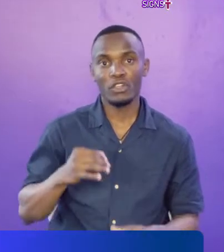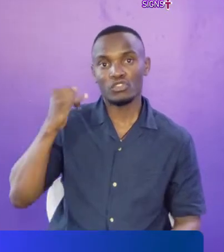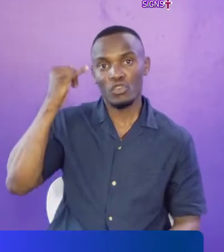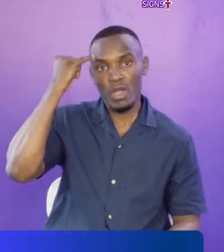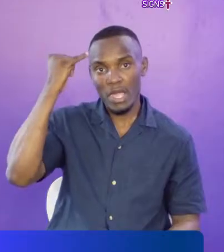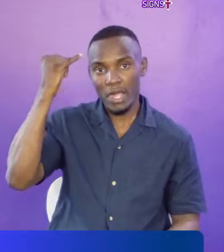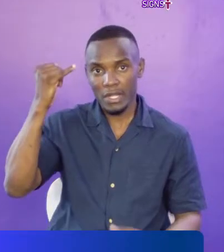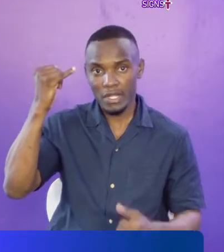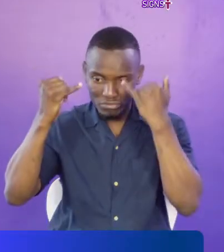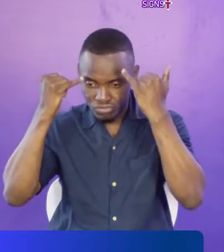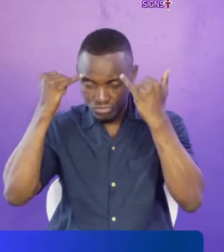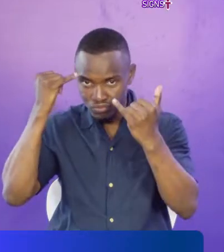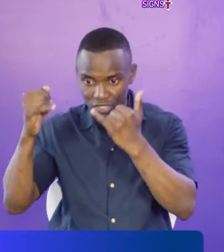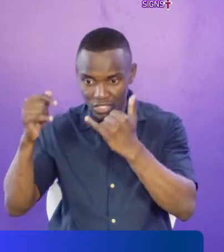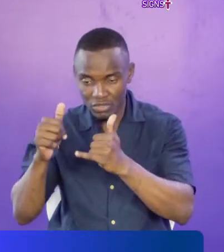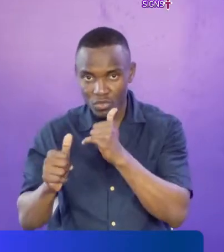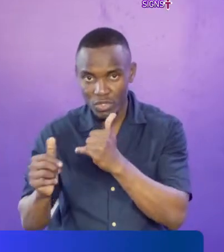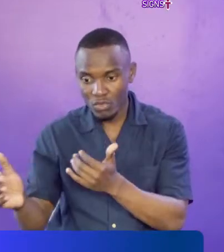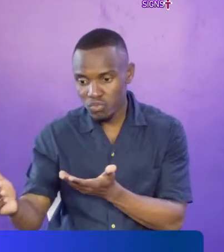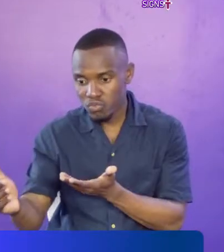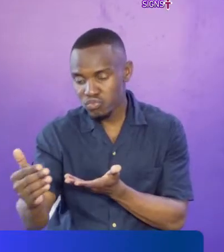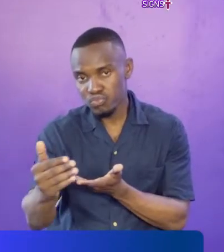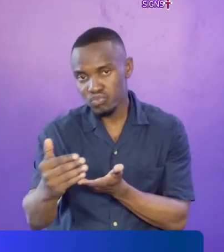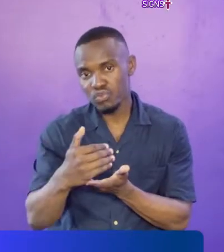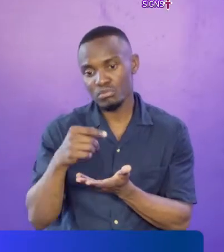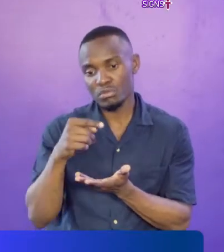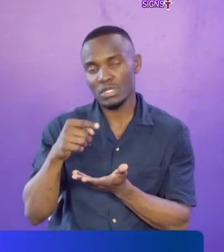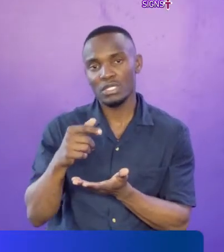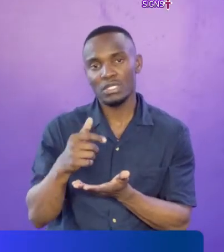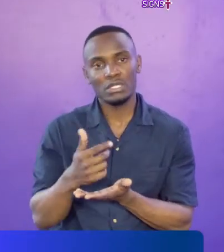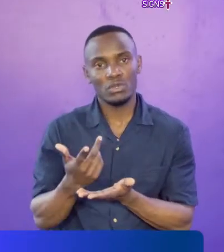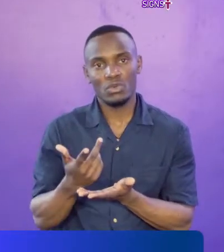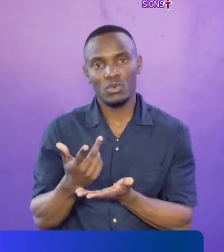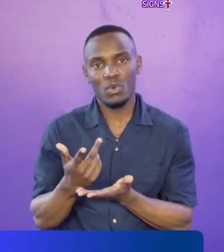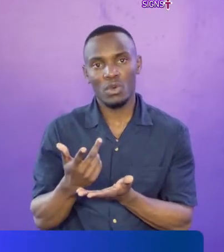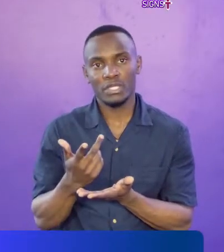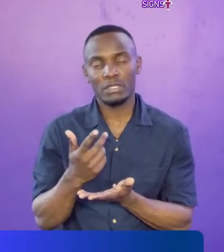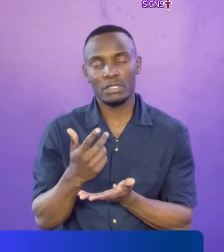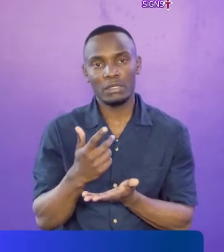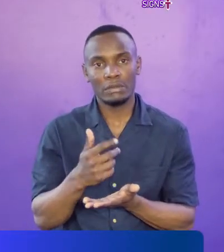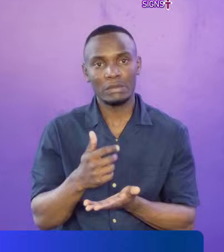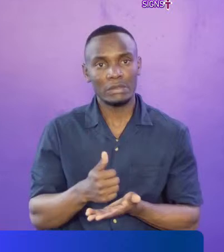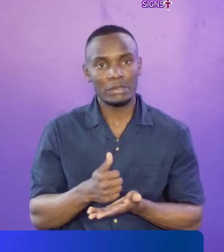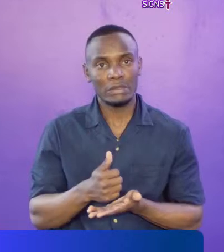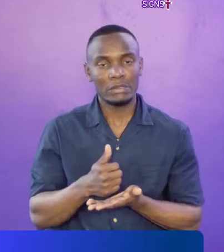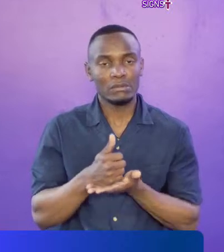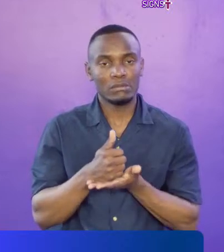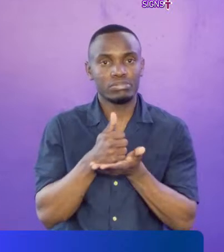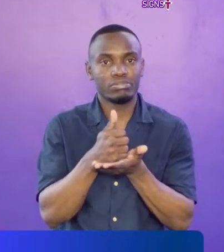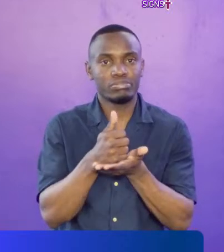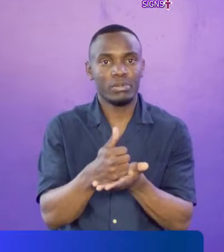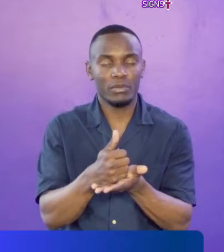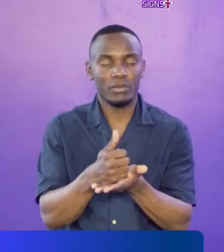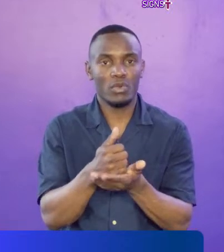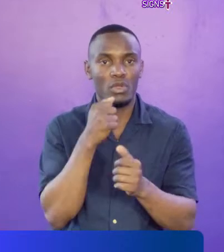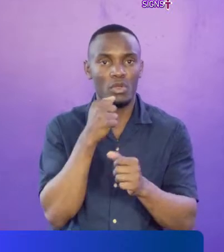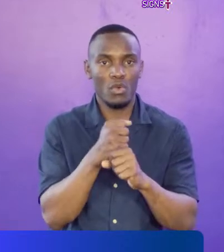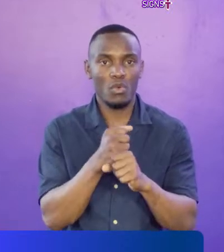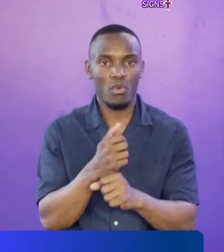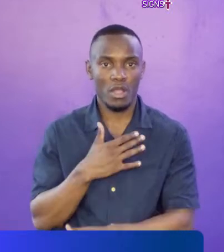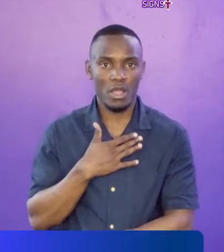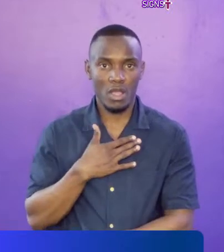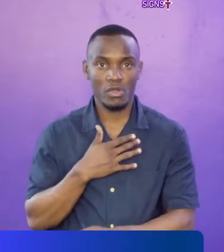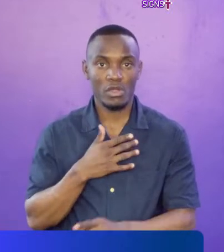bring informs our work. Yeah. So even our work, we always acknowledge that this is